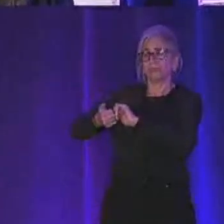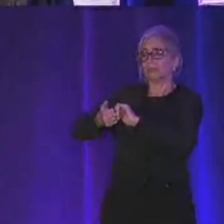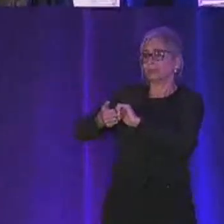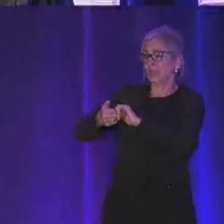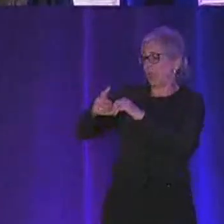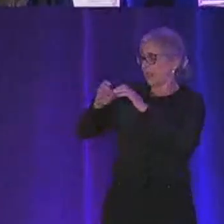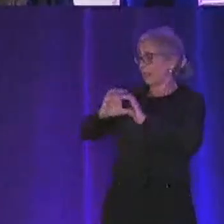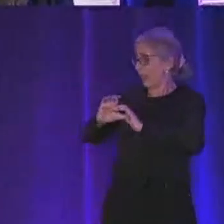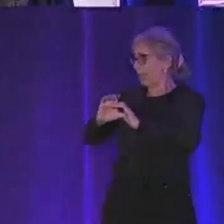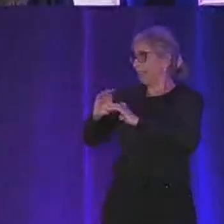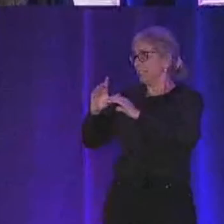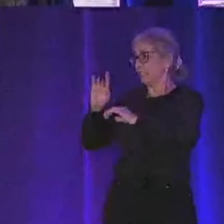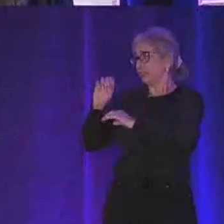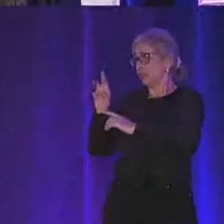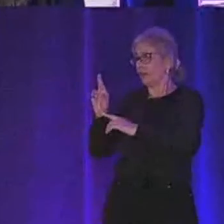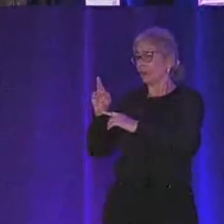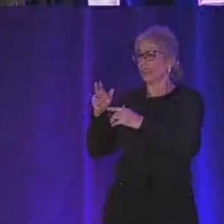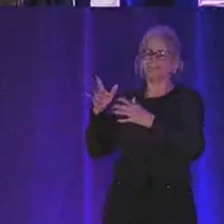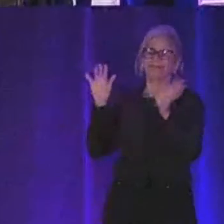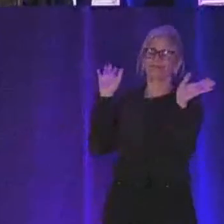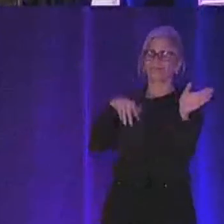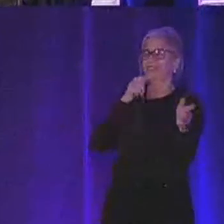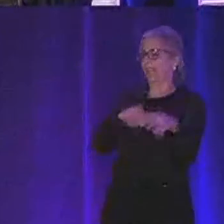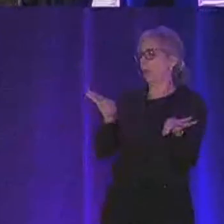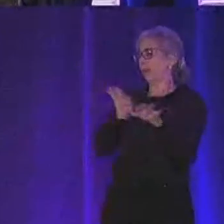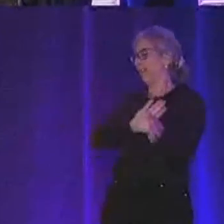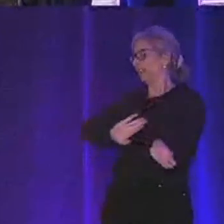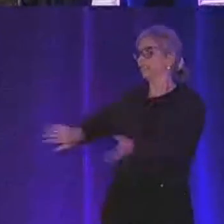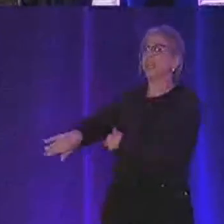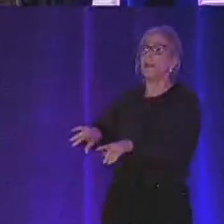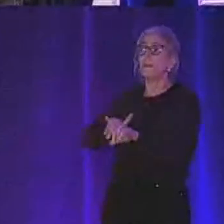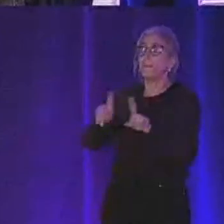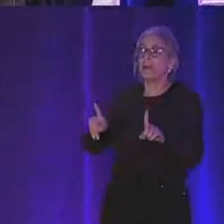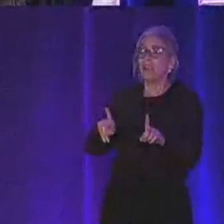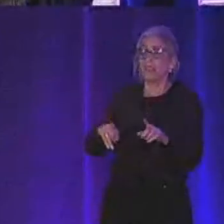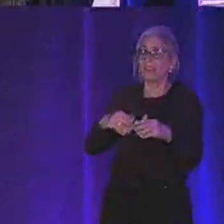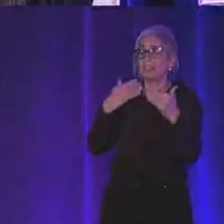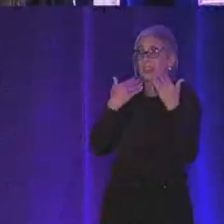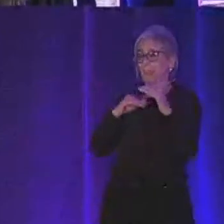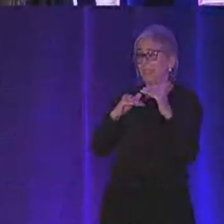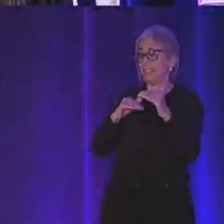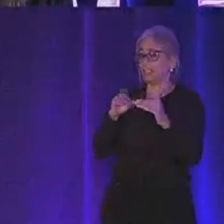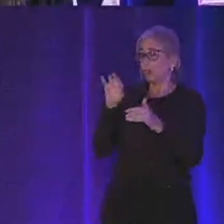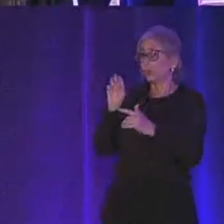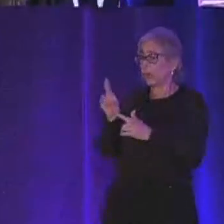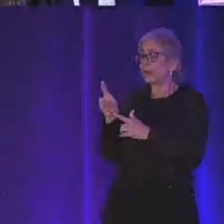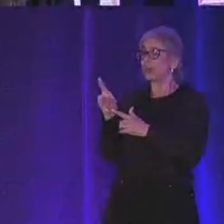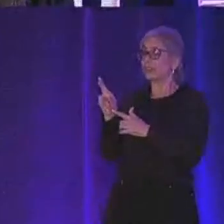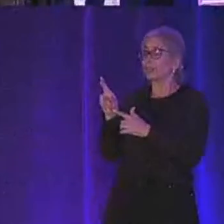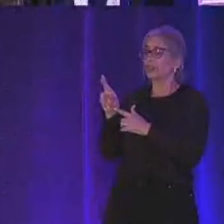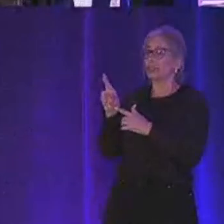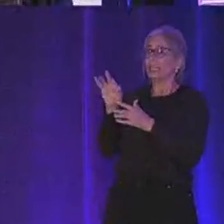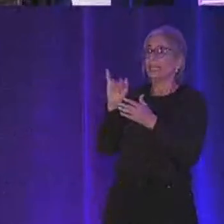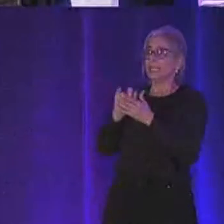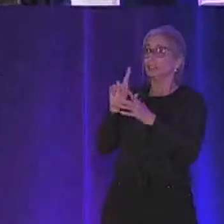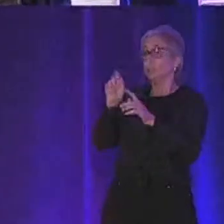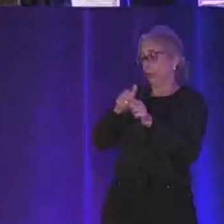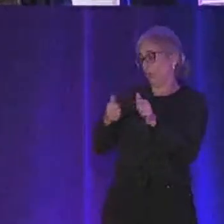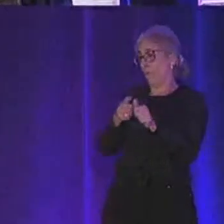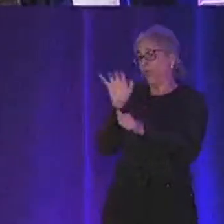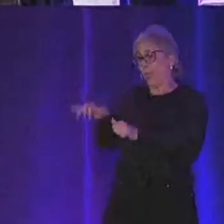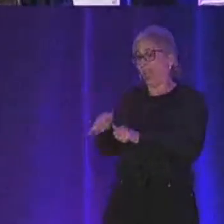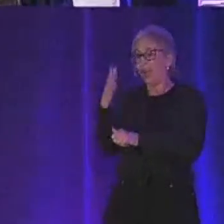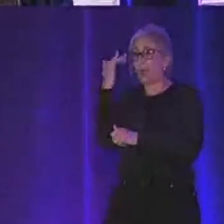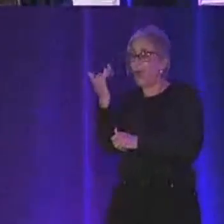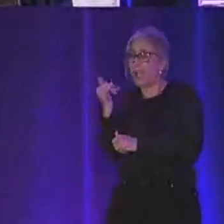here. Should I do? You know what? It's not worth it. There's limitations here. Also, render to string is probably something to avoid because